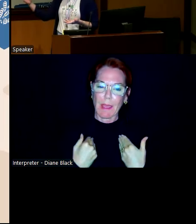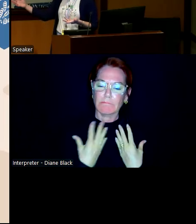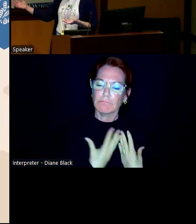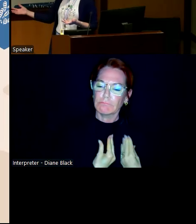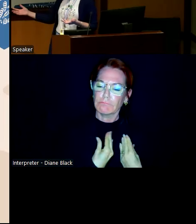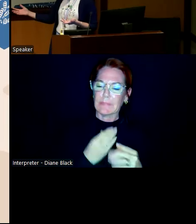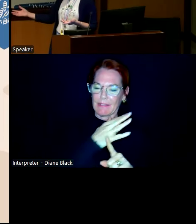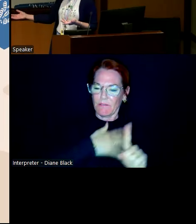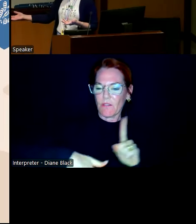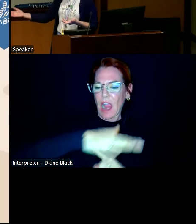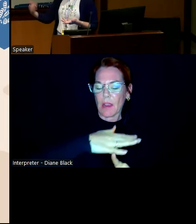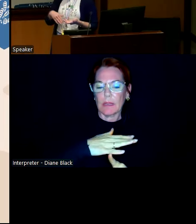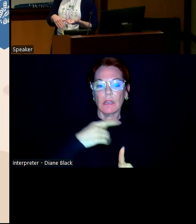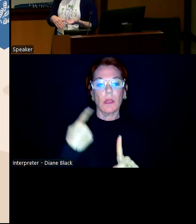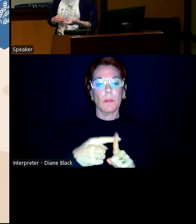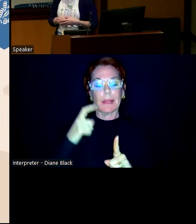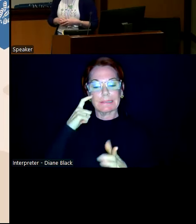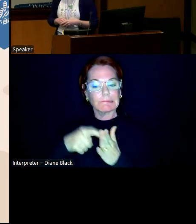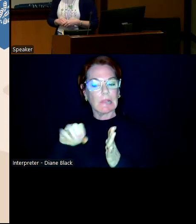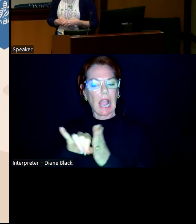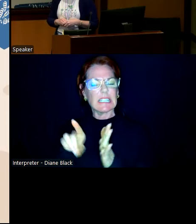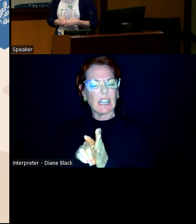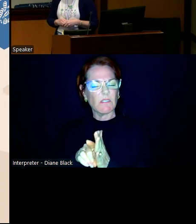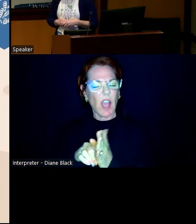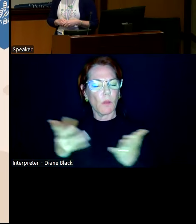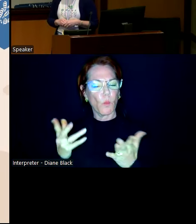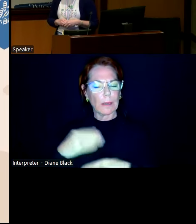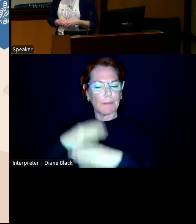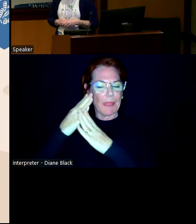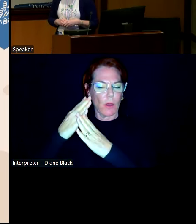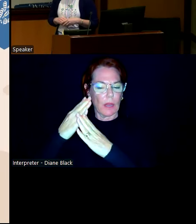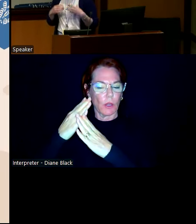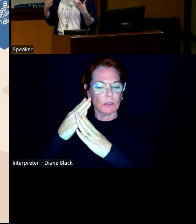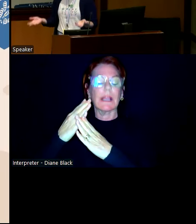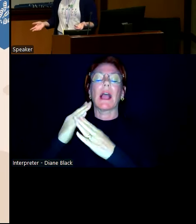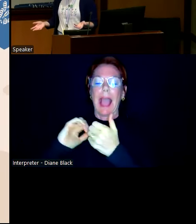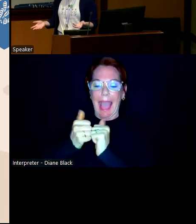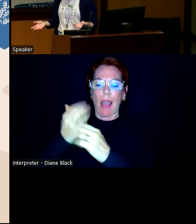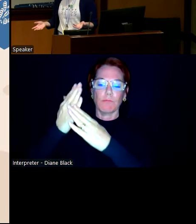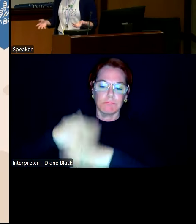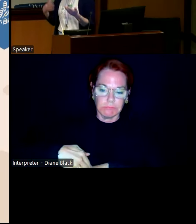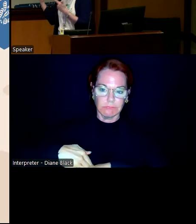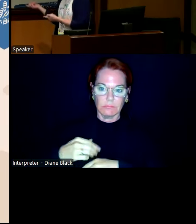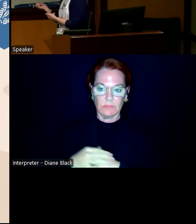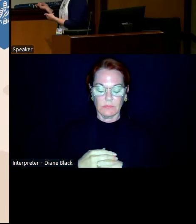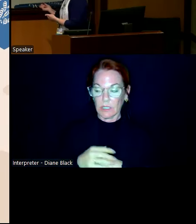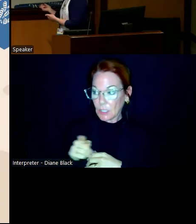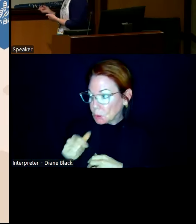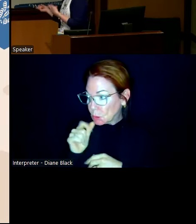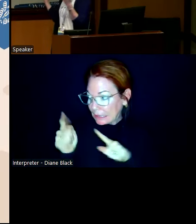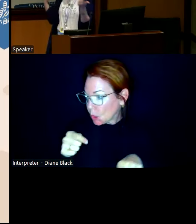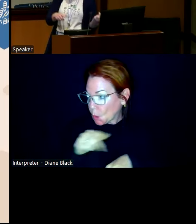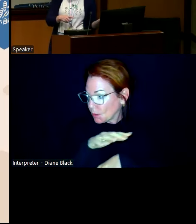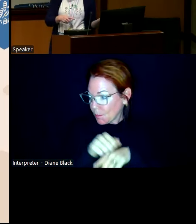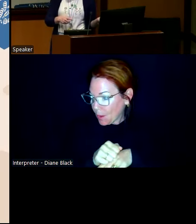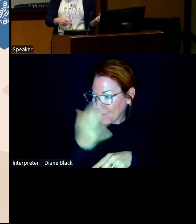to identify proactively what are the barriers to care and how can we remove them. Did you not go to the appointment because the doctor was a